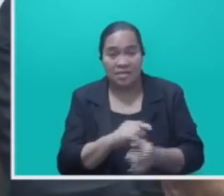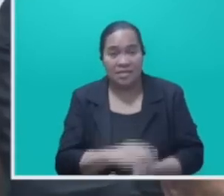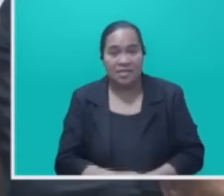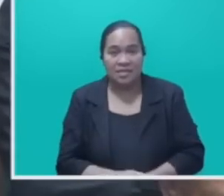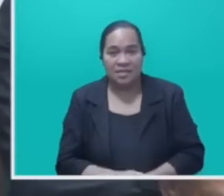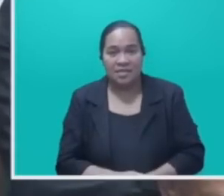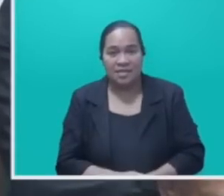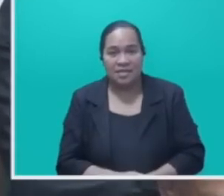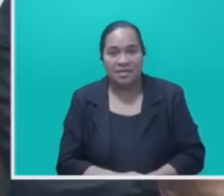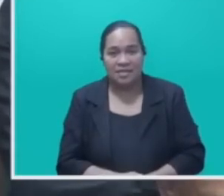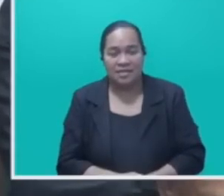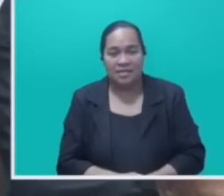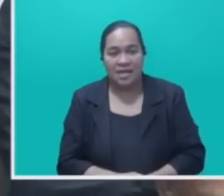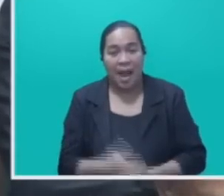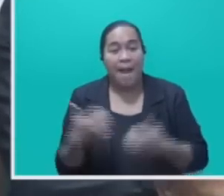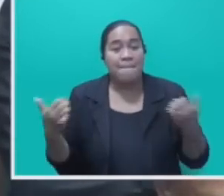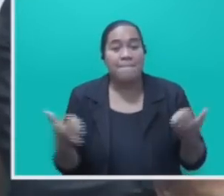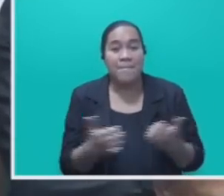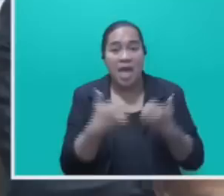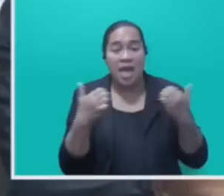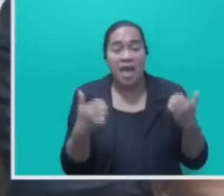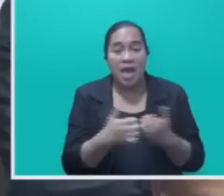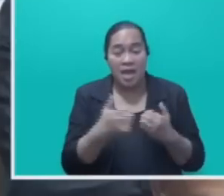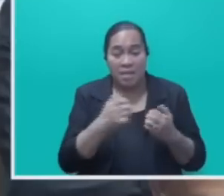It also meant that